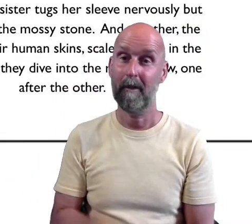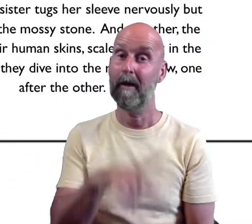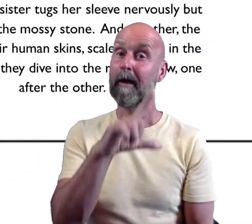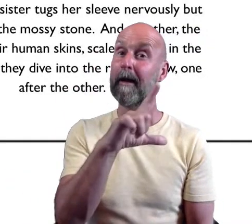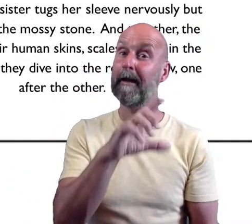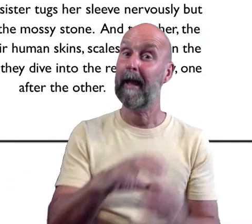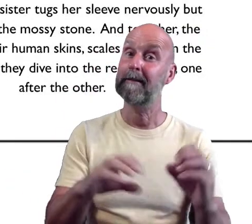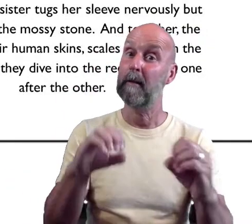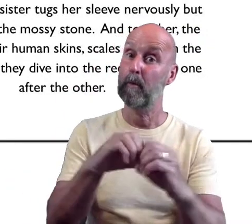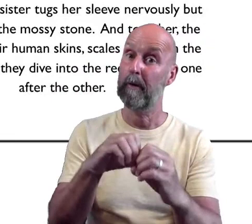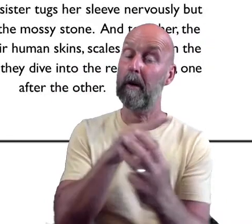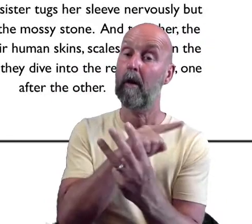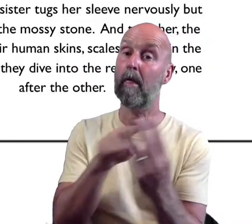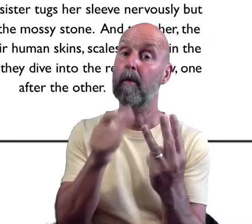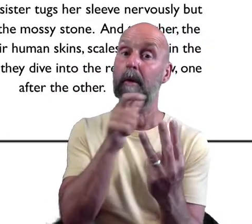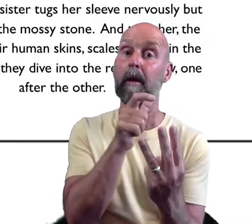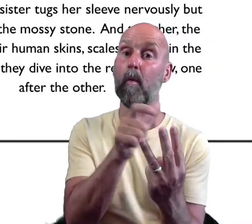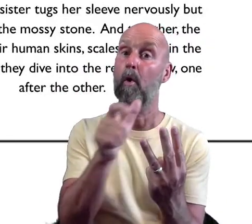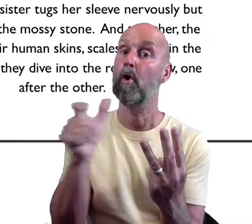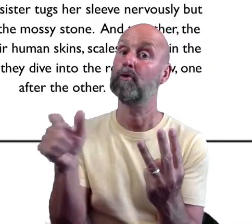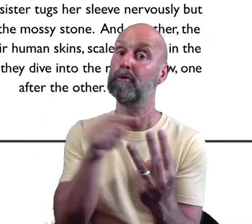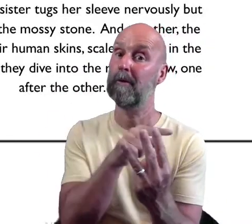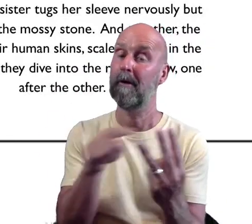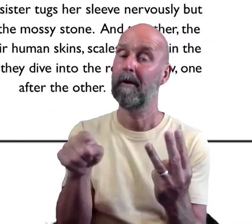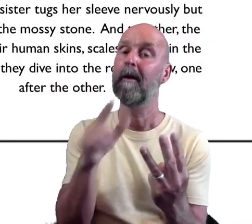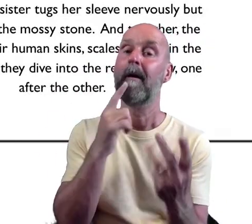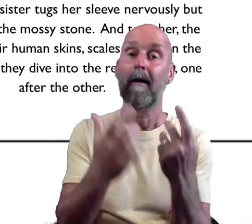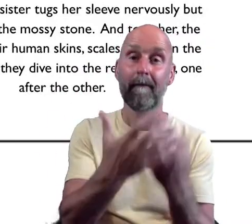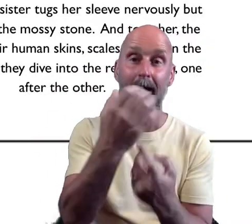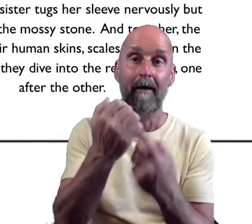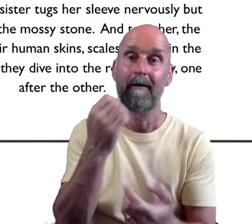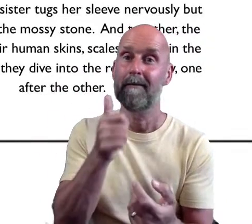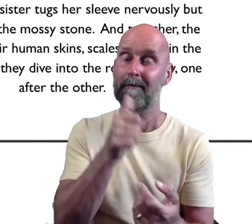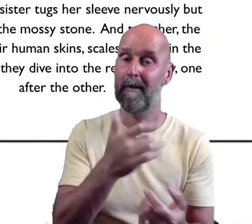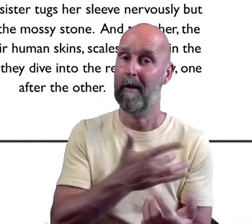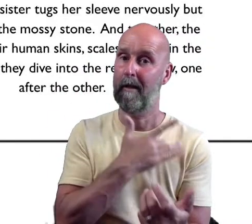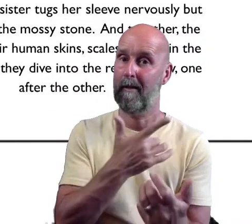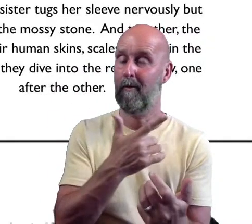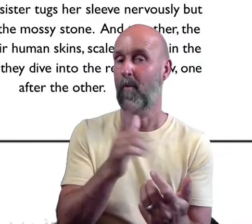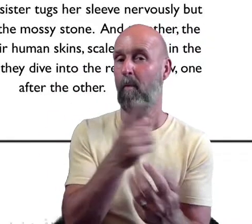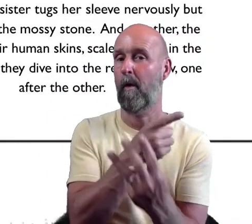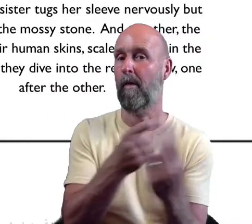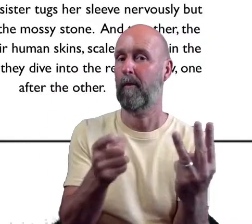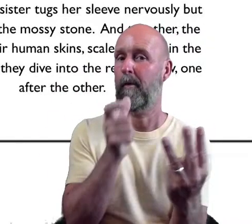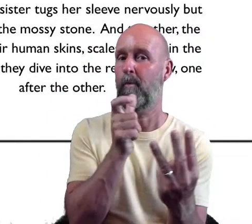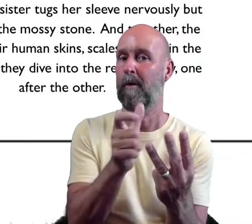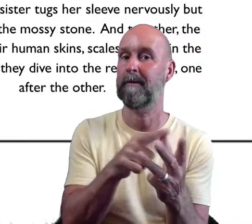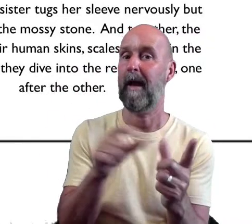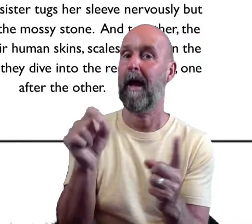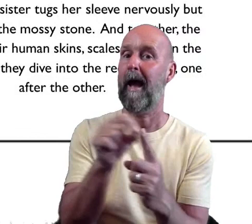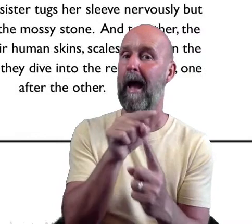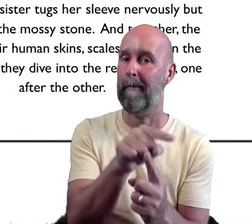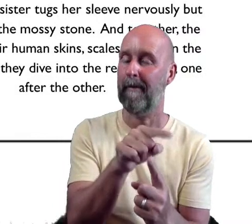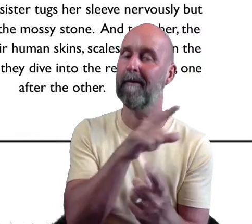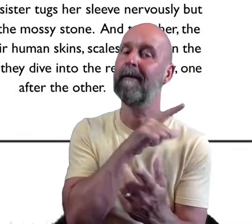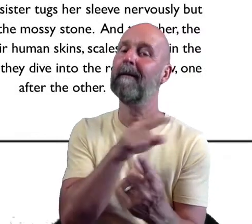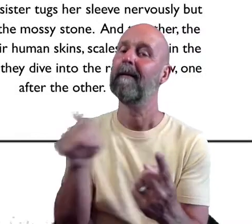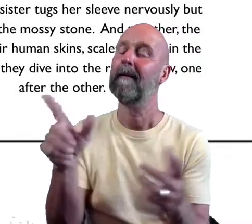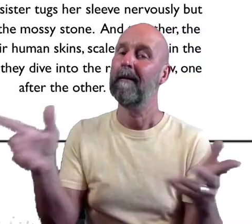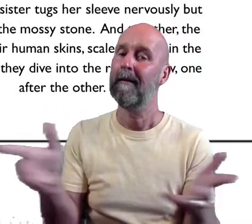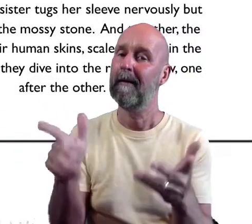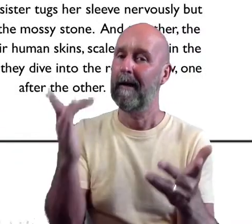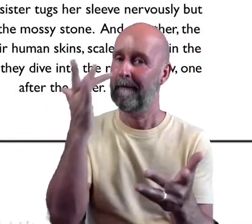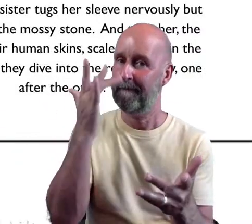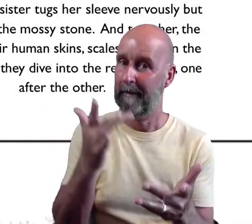game about finding and sharing stories using addresses on the What 3 Words app, players were encouraged to share fictional and